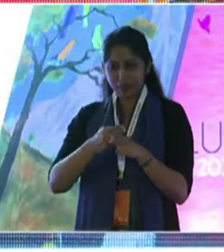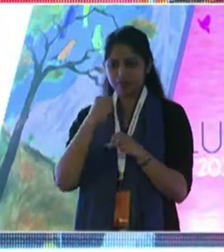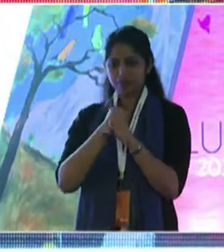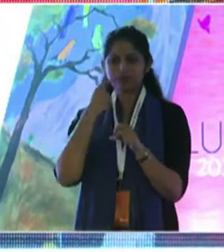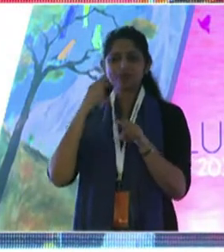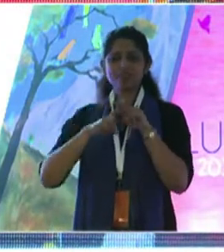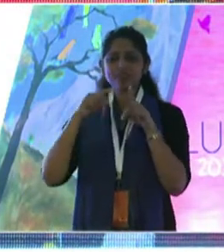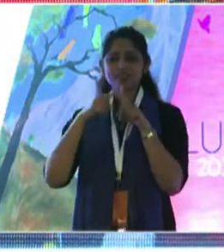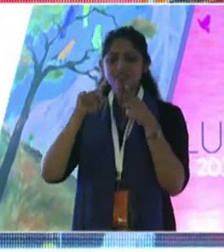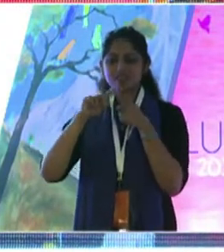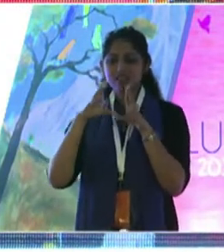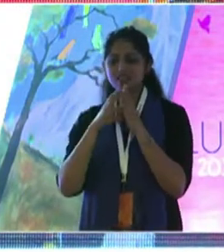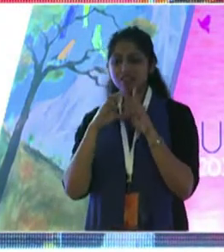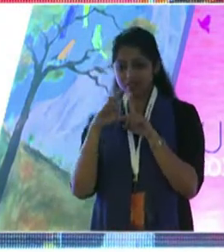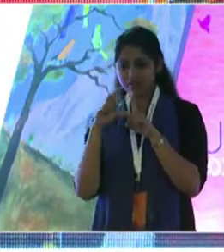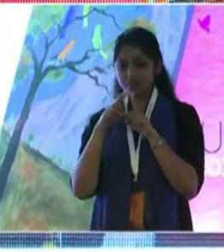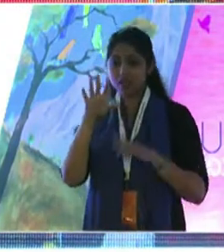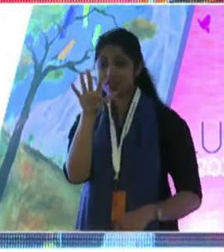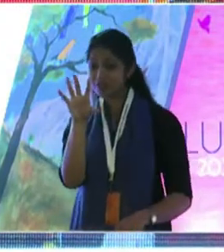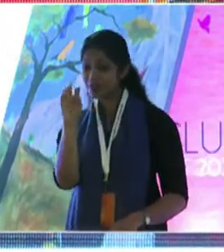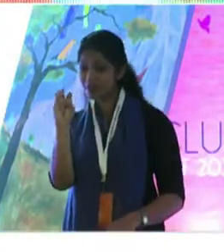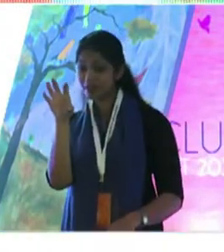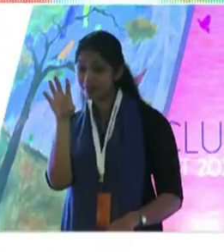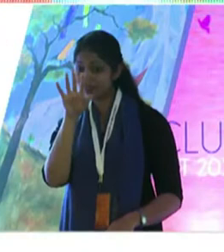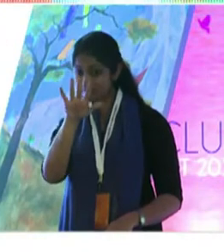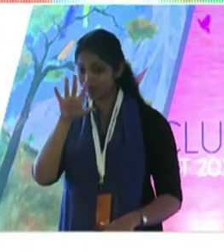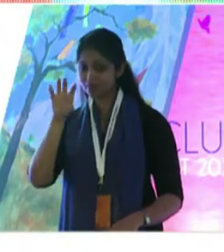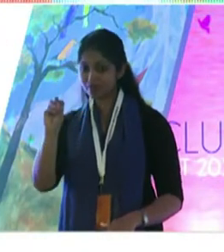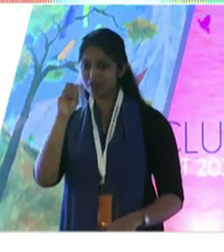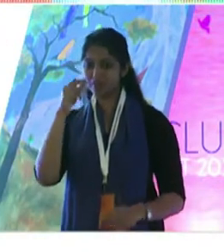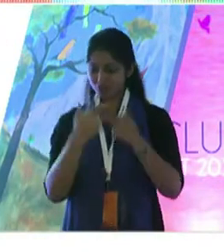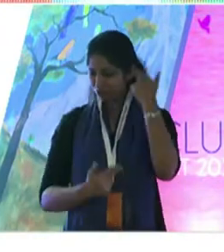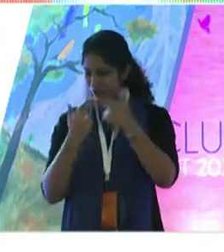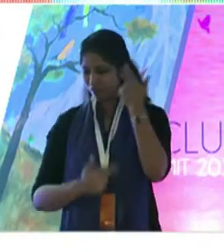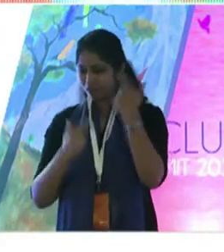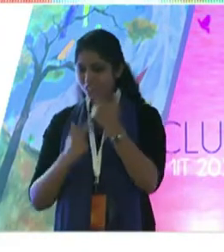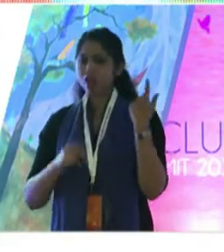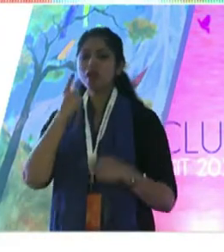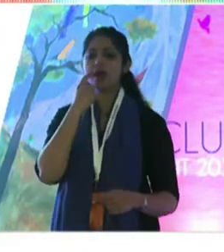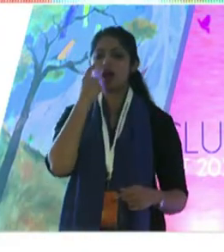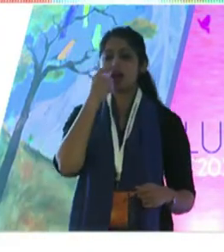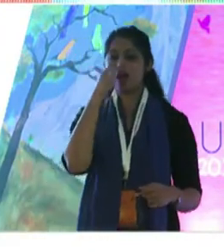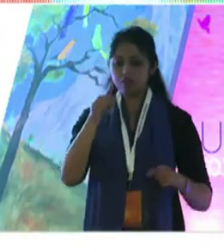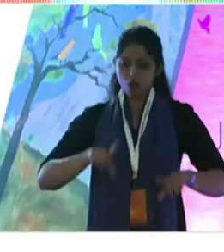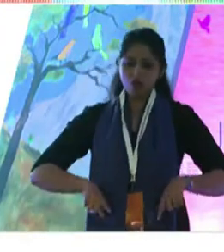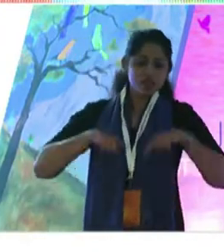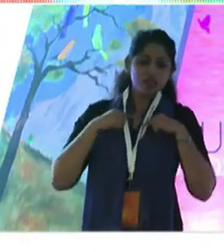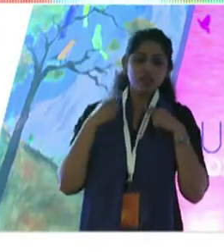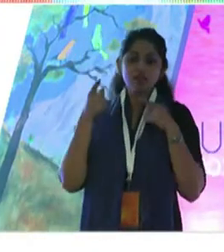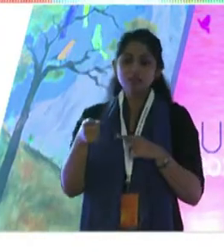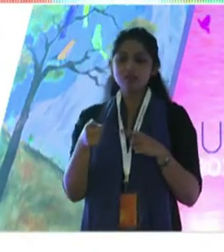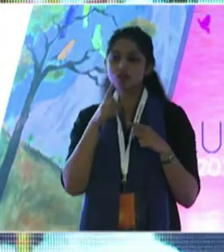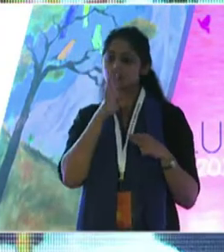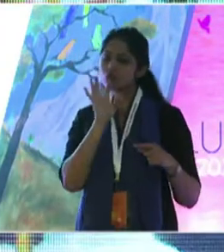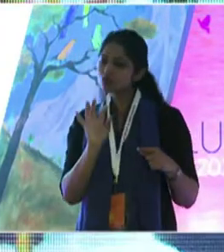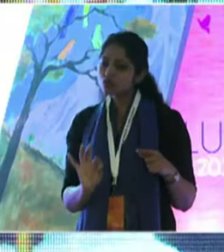stories of 15 completely sterling, completely brilliant men and women who have taken on life and made this